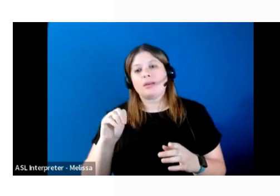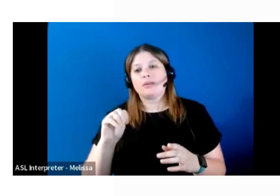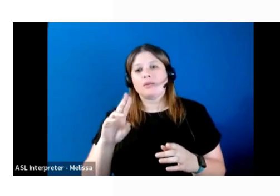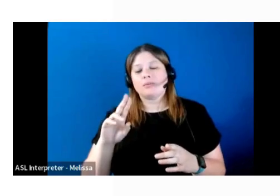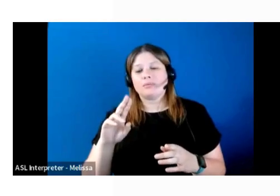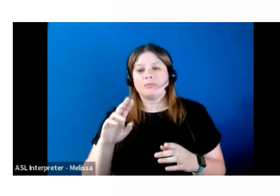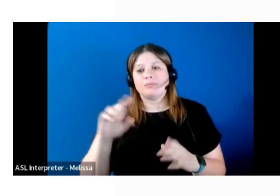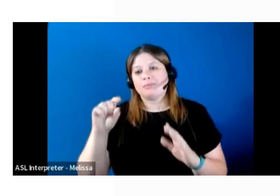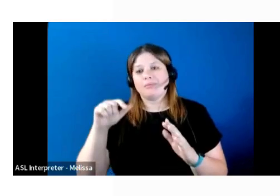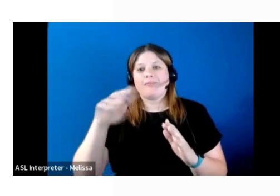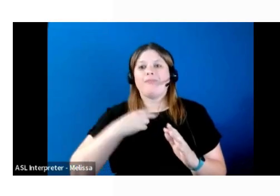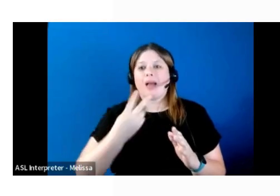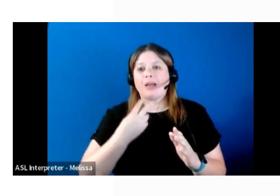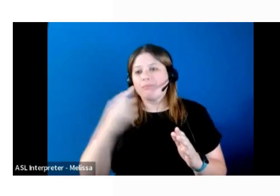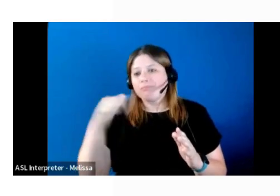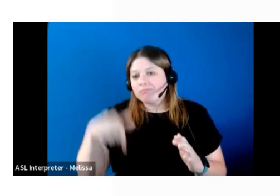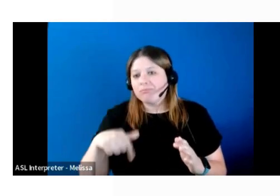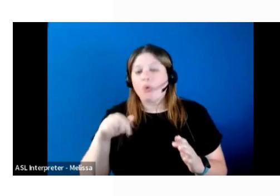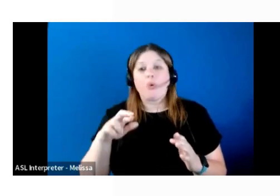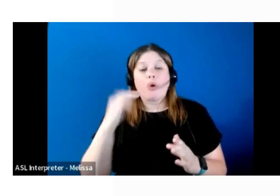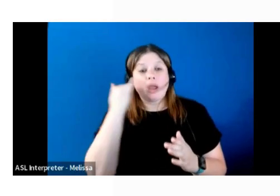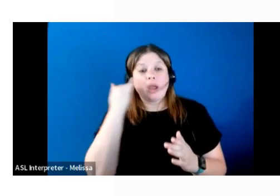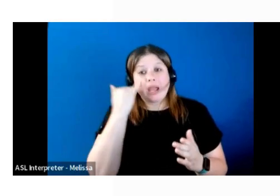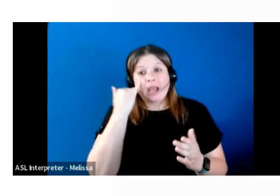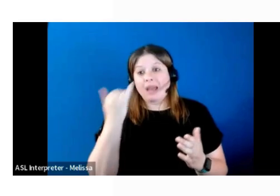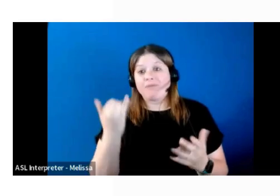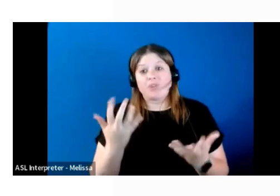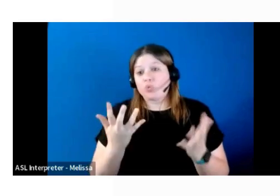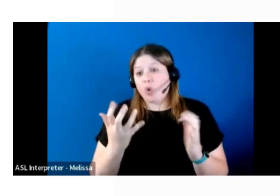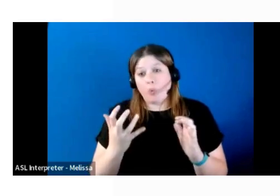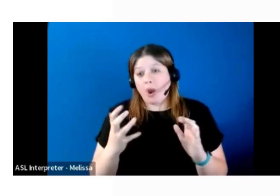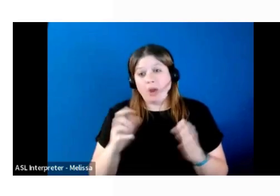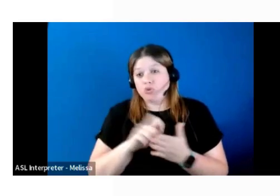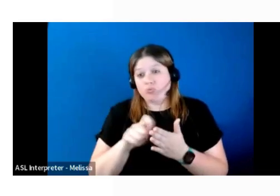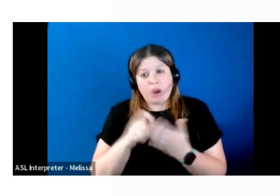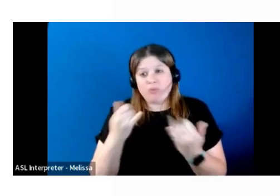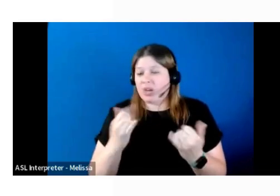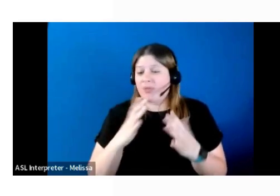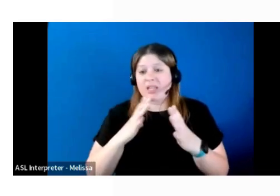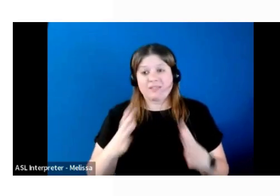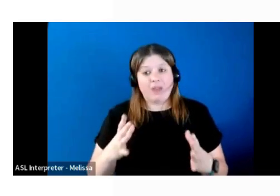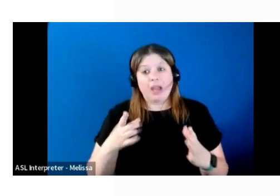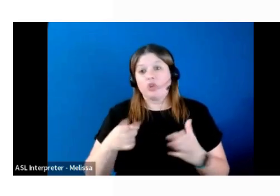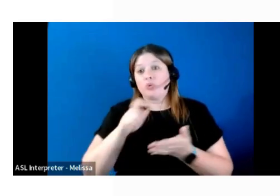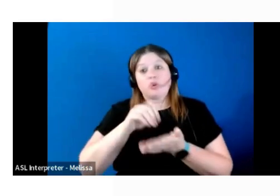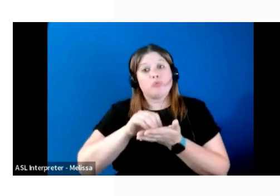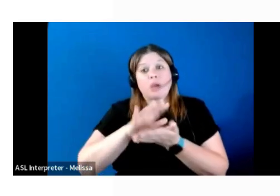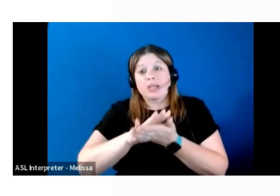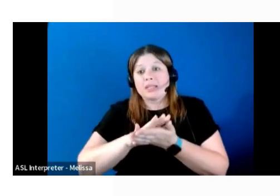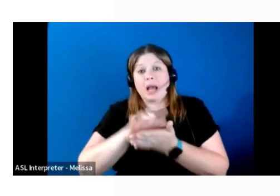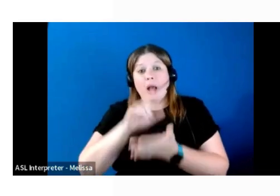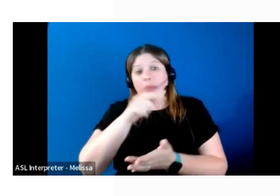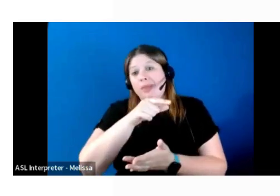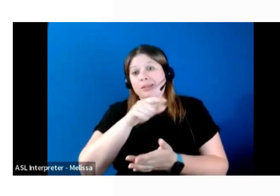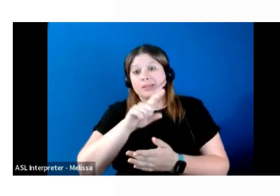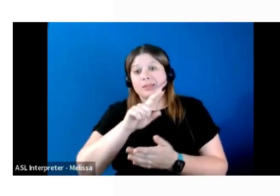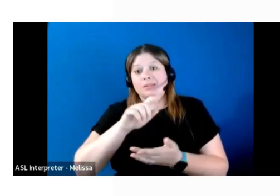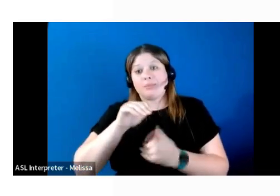okay too. You can simply write down the prompt for later, or just listen to the music, go get a drink or a